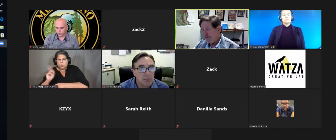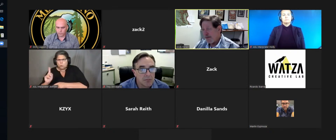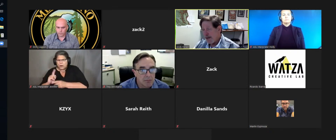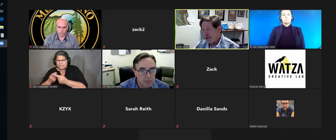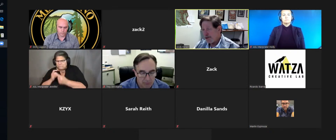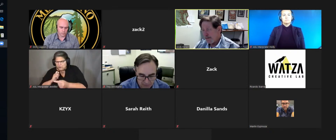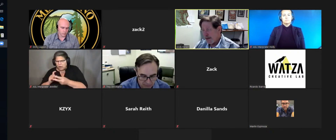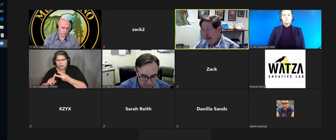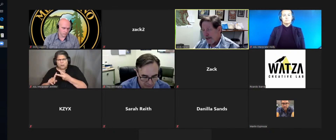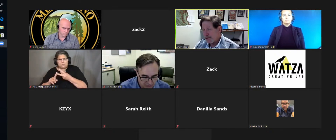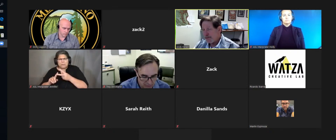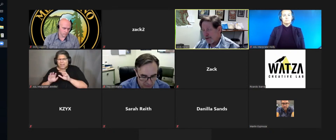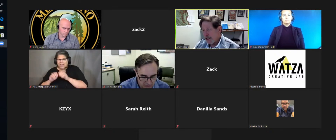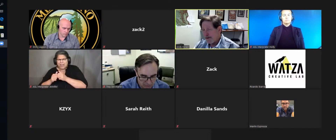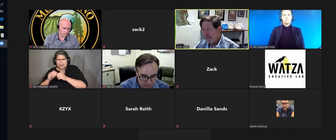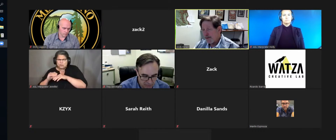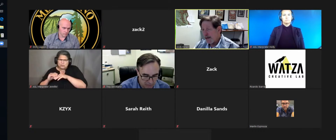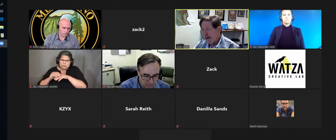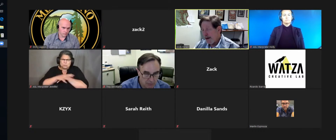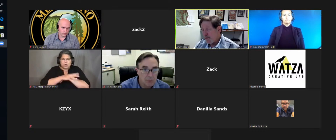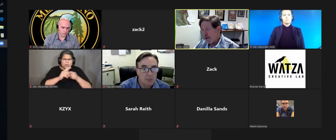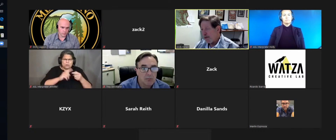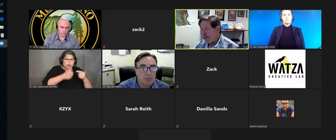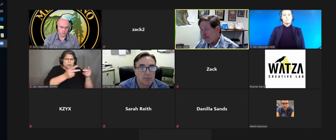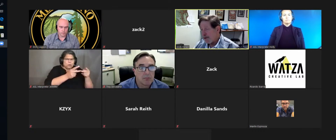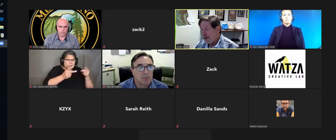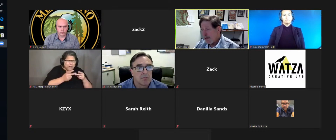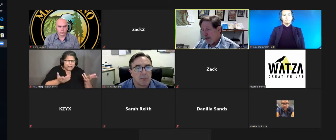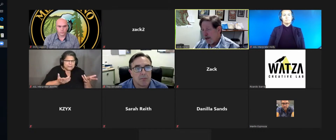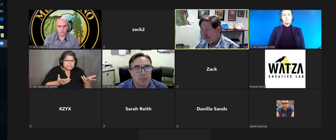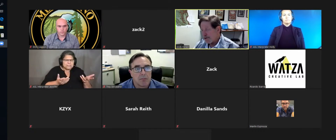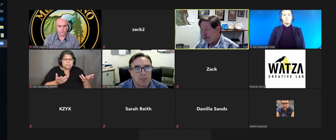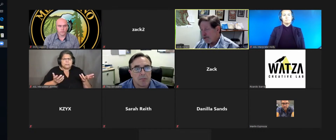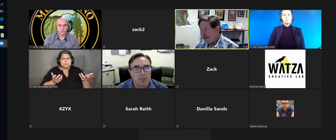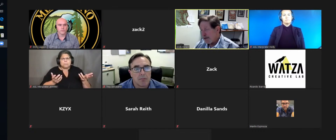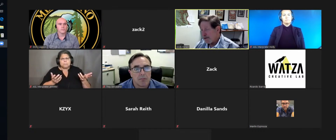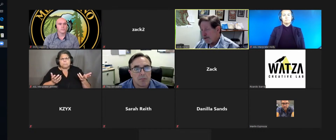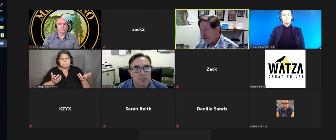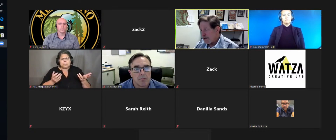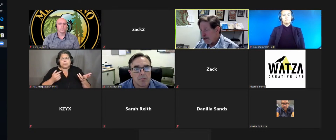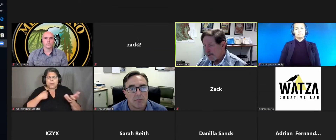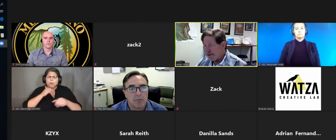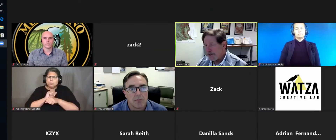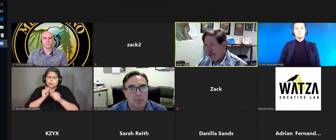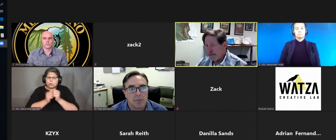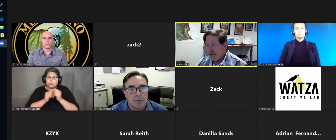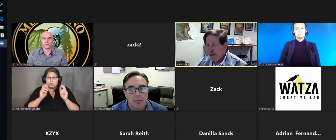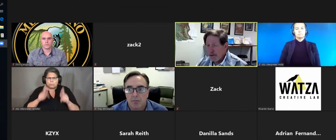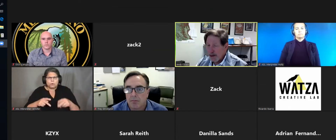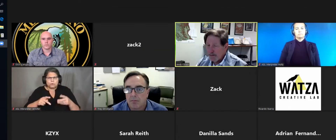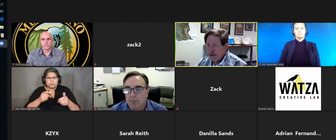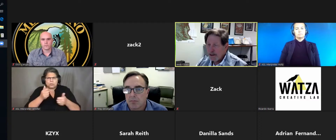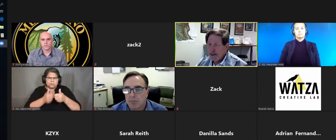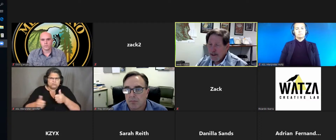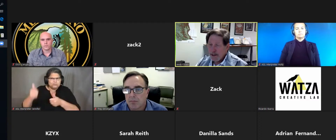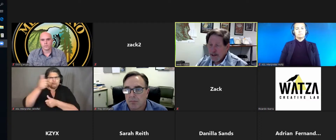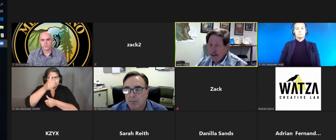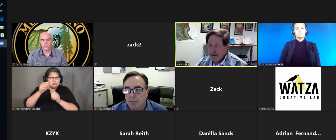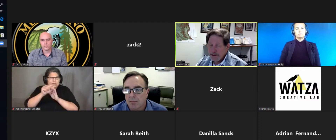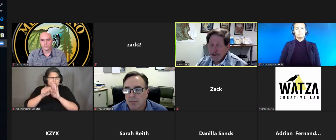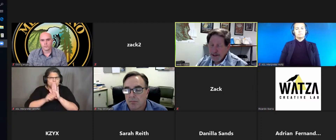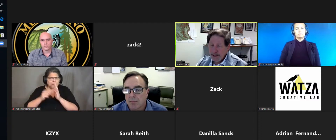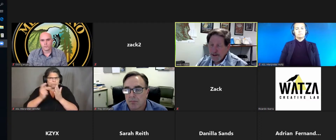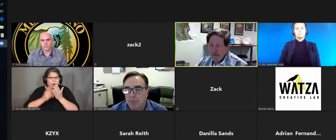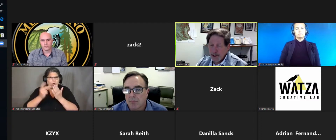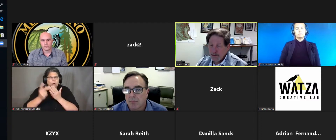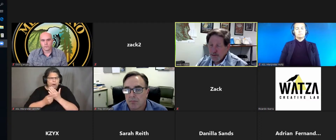what information that will be actionable is coming from that. I am working with the person who's head of the state program